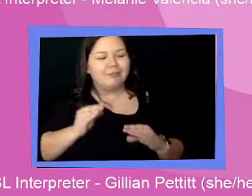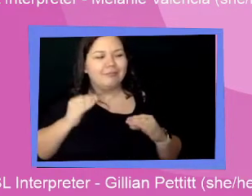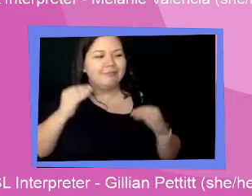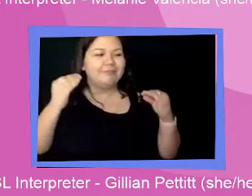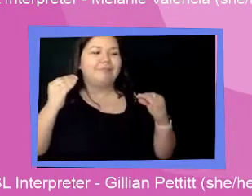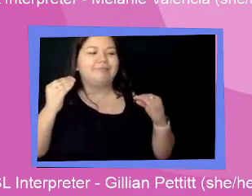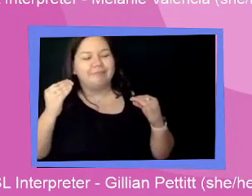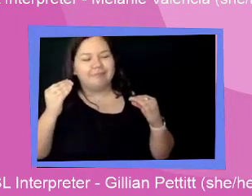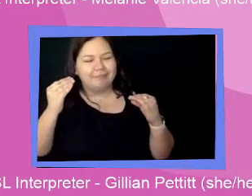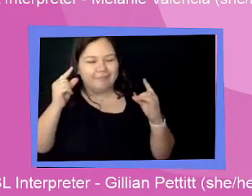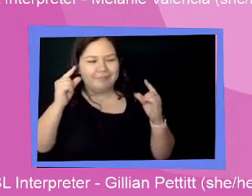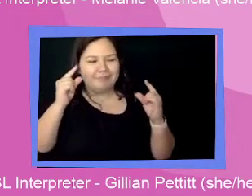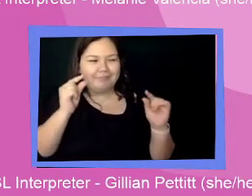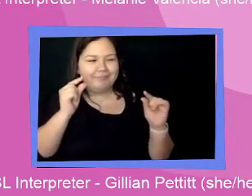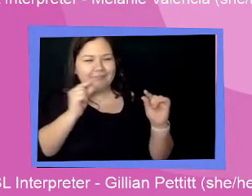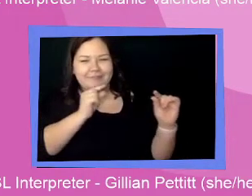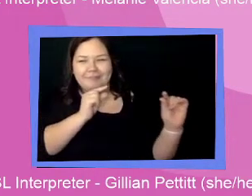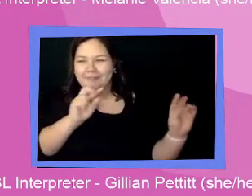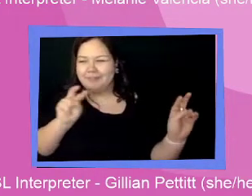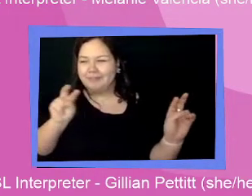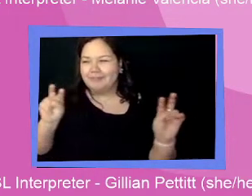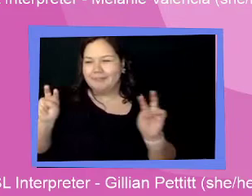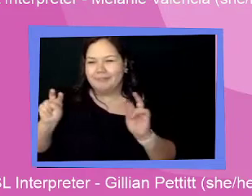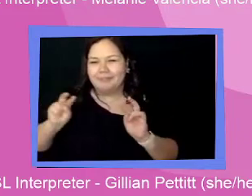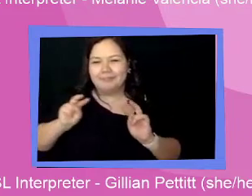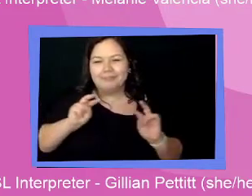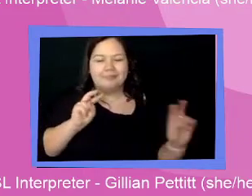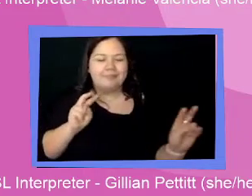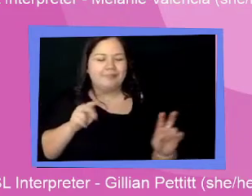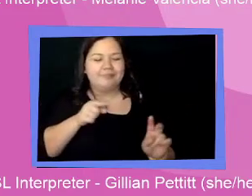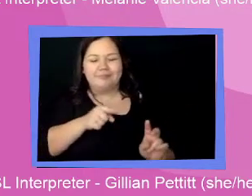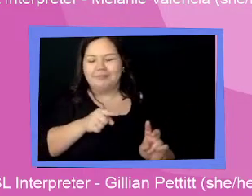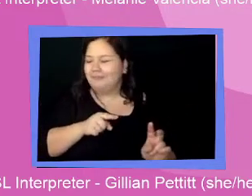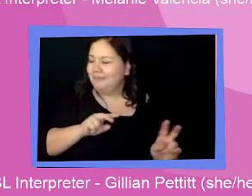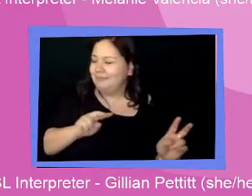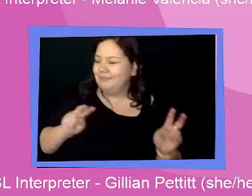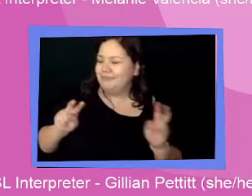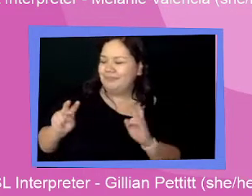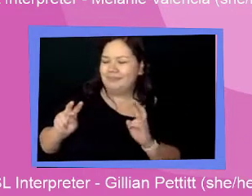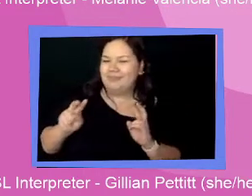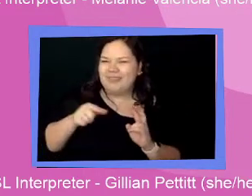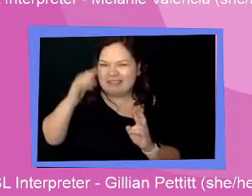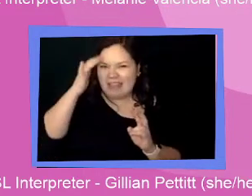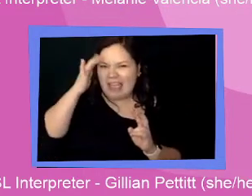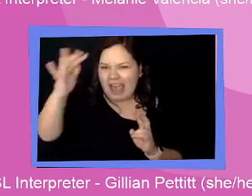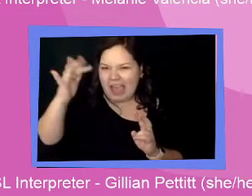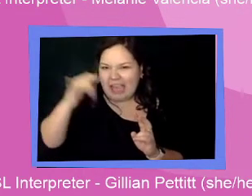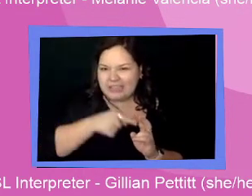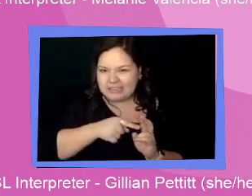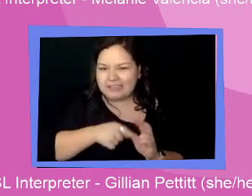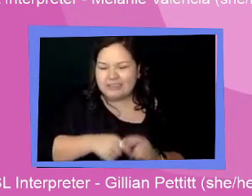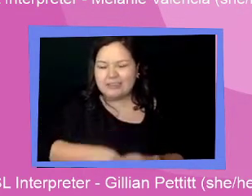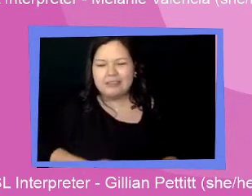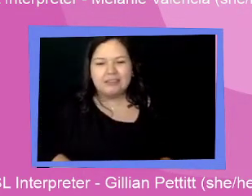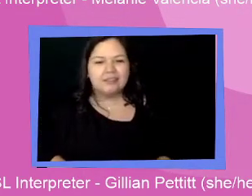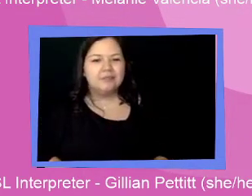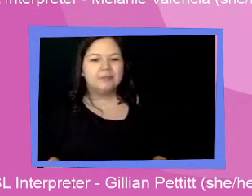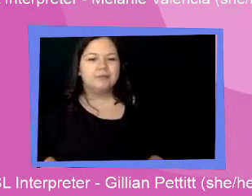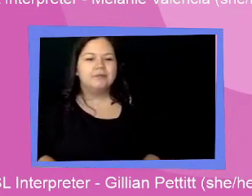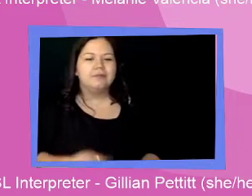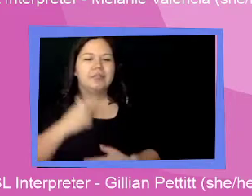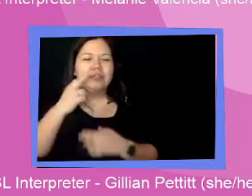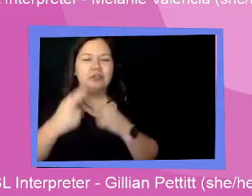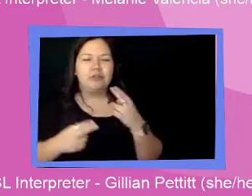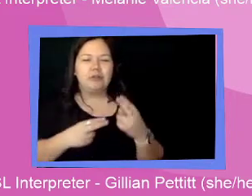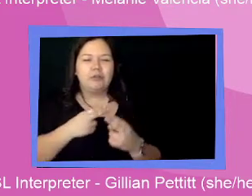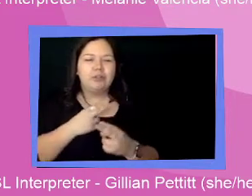narrow pupils, shifty eyes, an amused look on his face. He's high. The universe sends waves